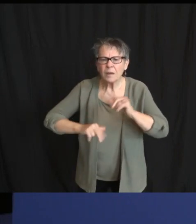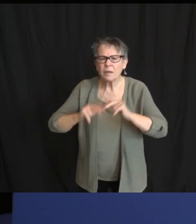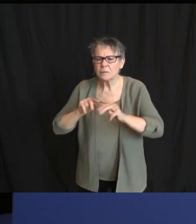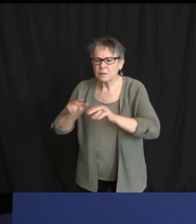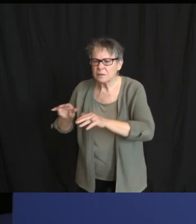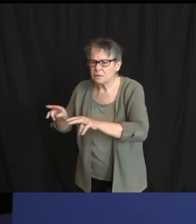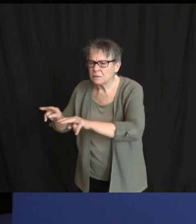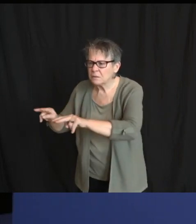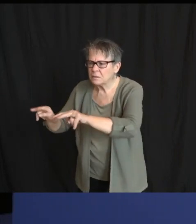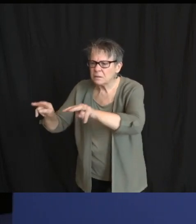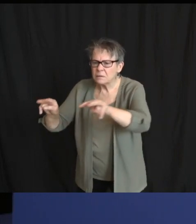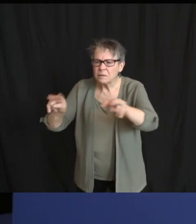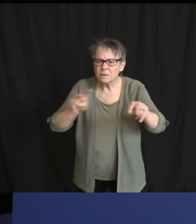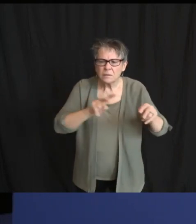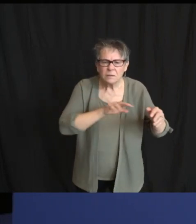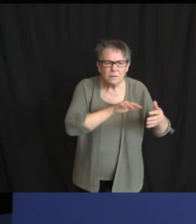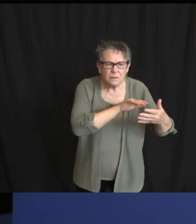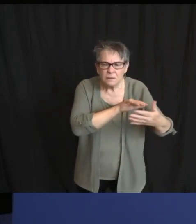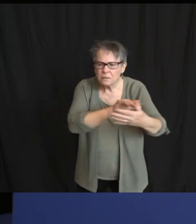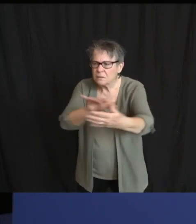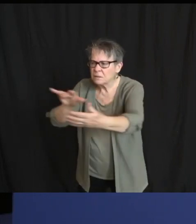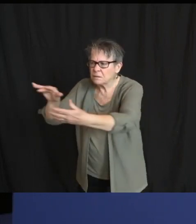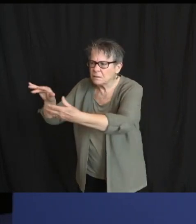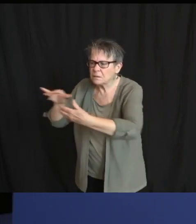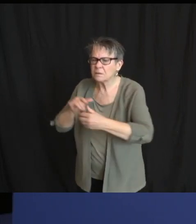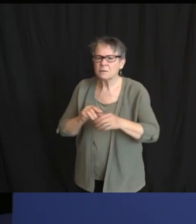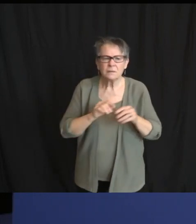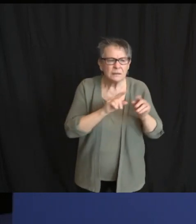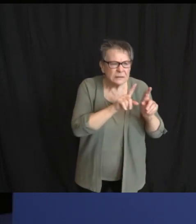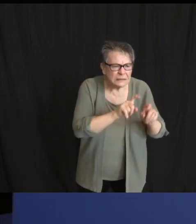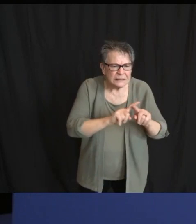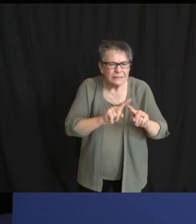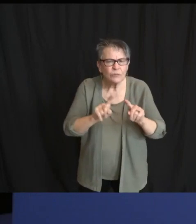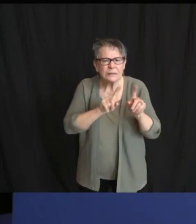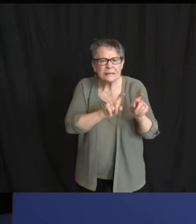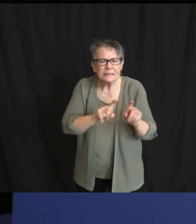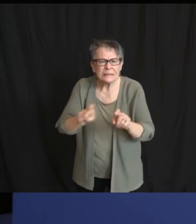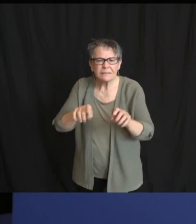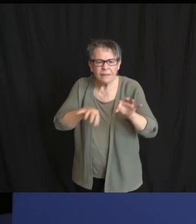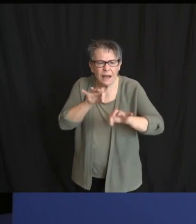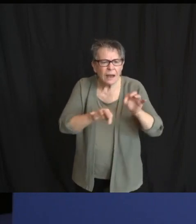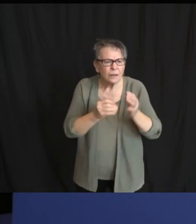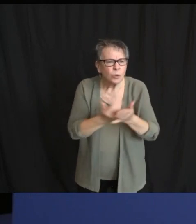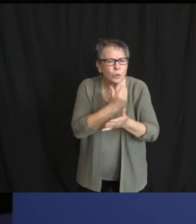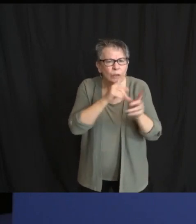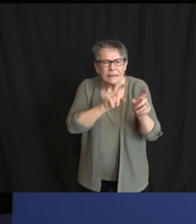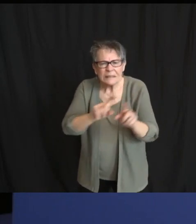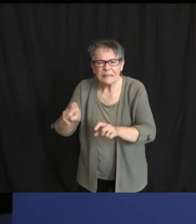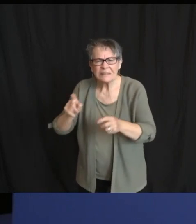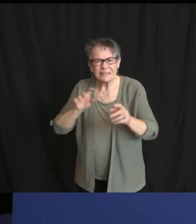see how many individuals, at a point in time might have been infected with